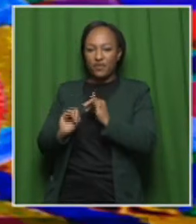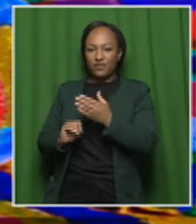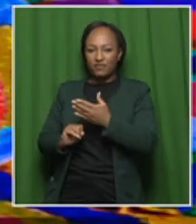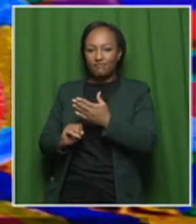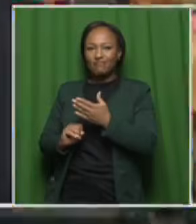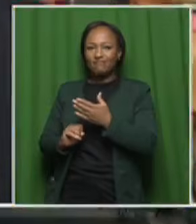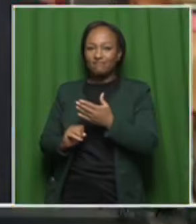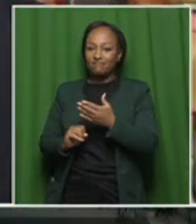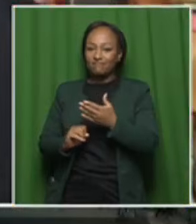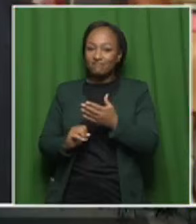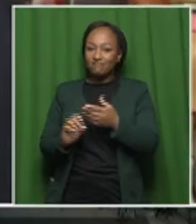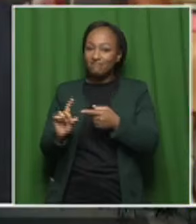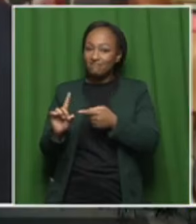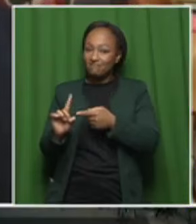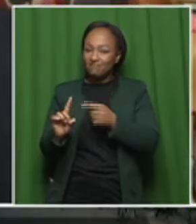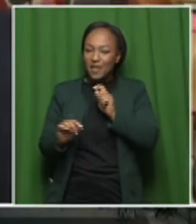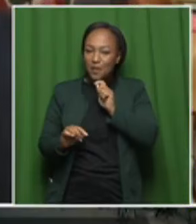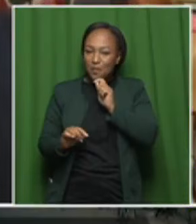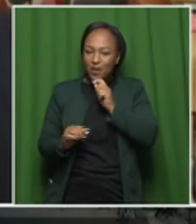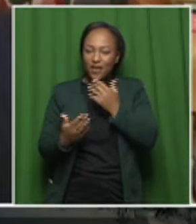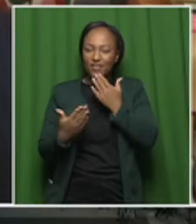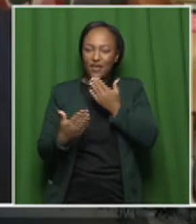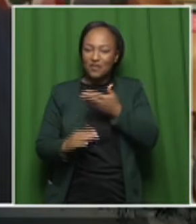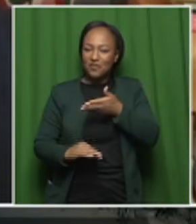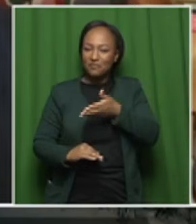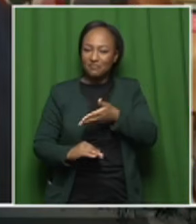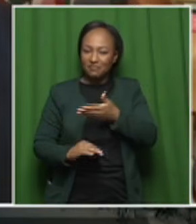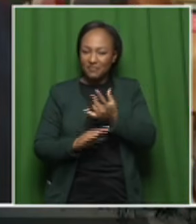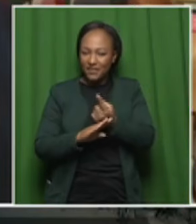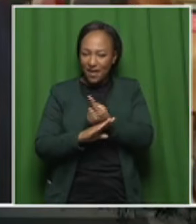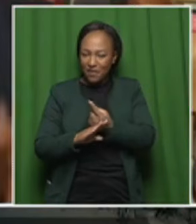that note, Simphiwe, good morning. Thank you for joining us at this hour.